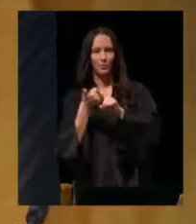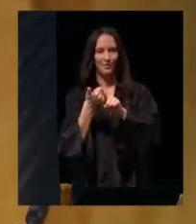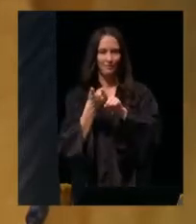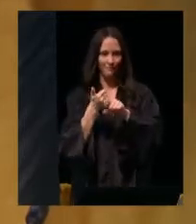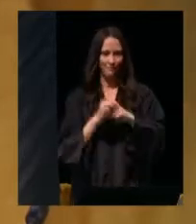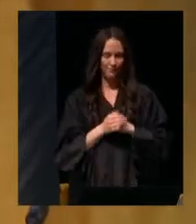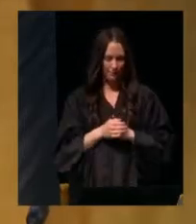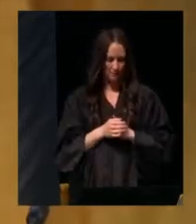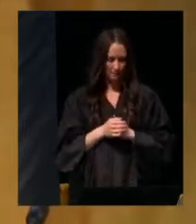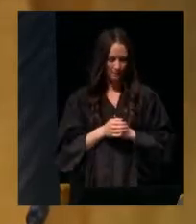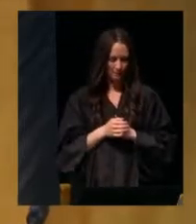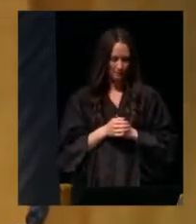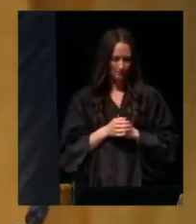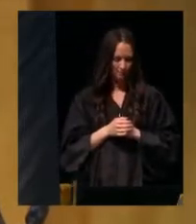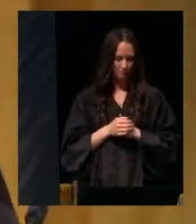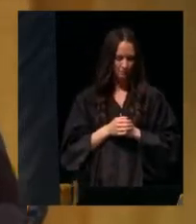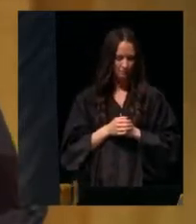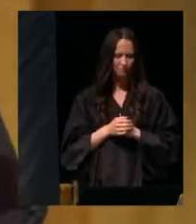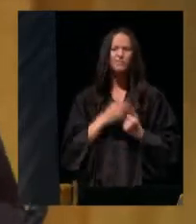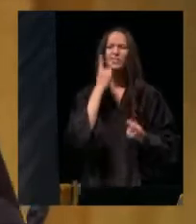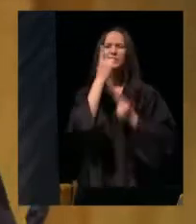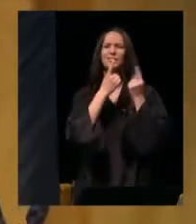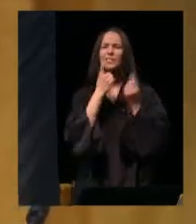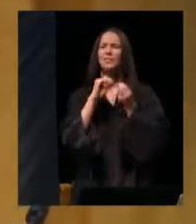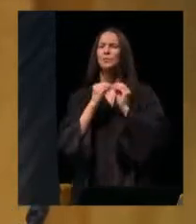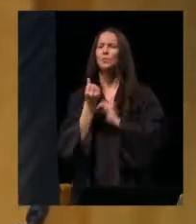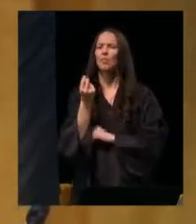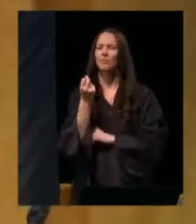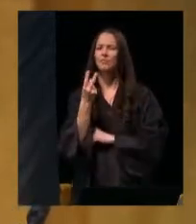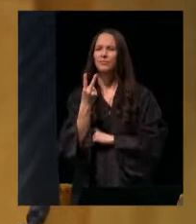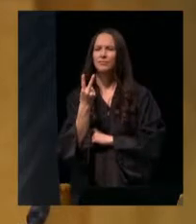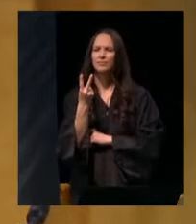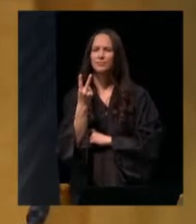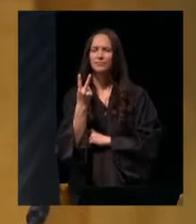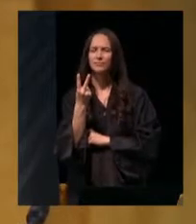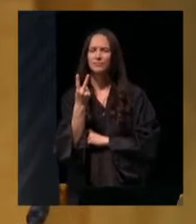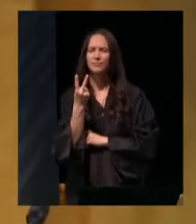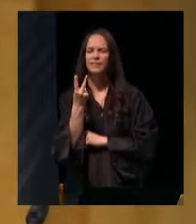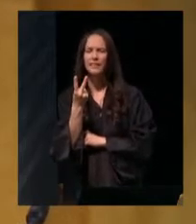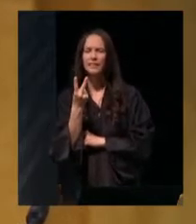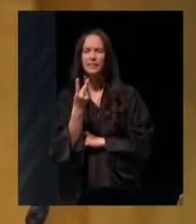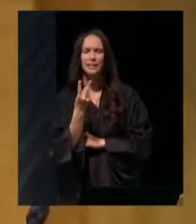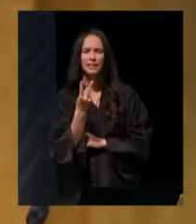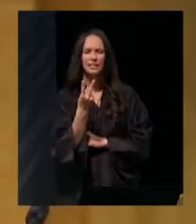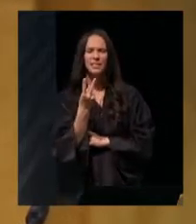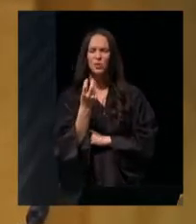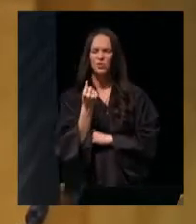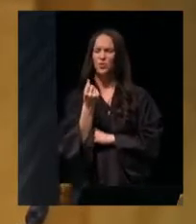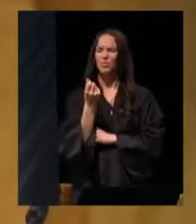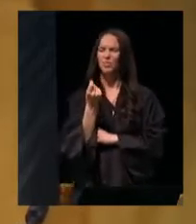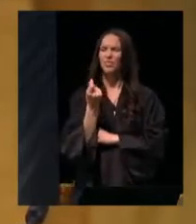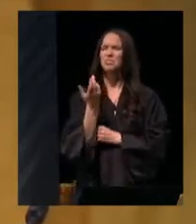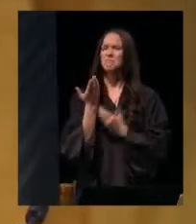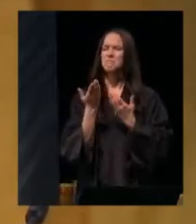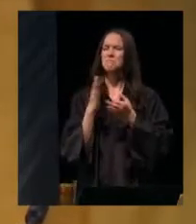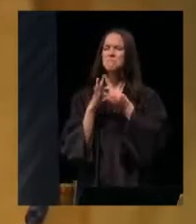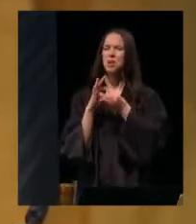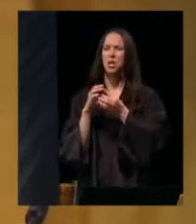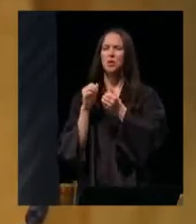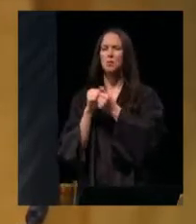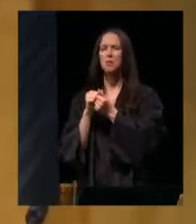life. Let's consider the number 12. It's been said that the number 12 is connected to purpose